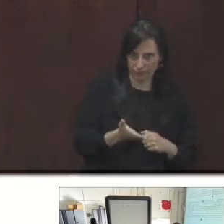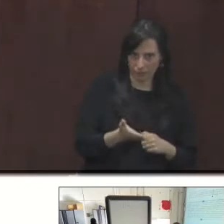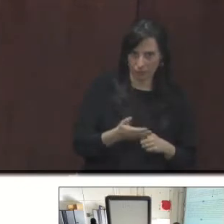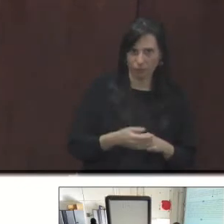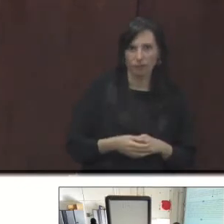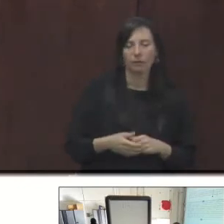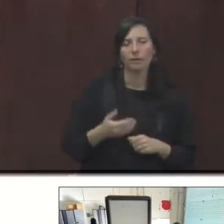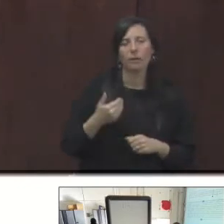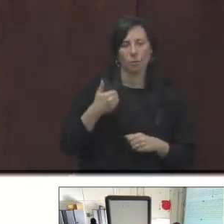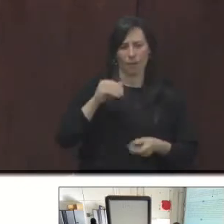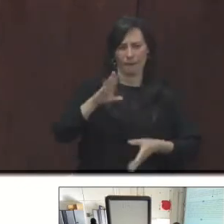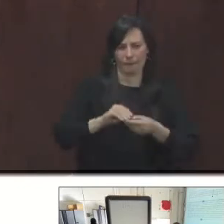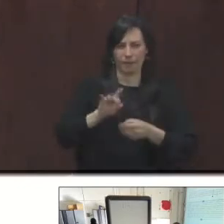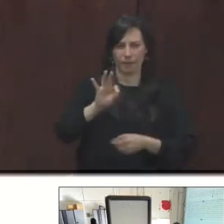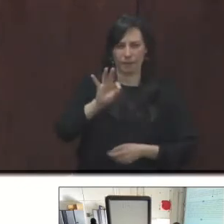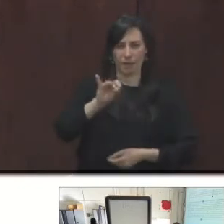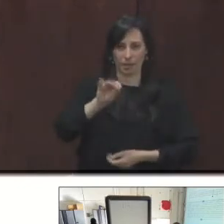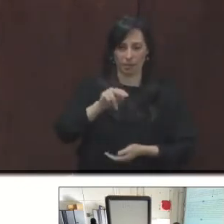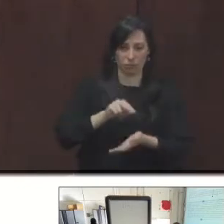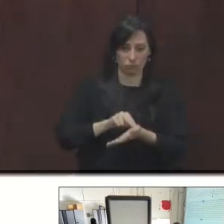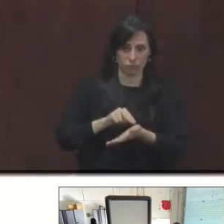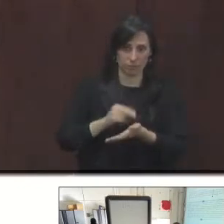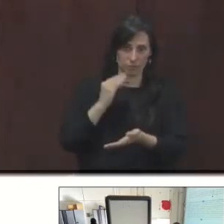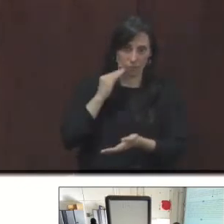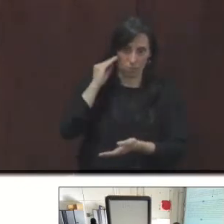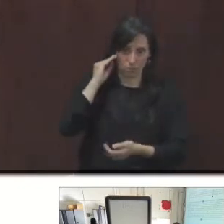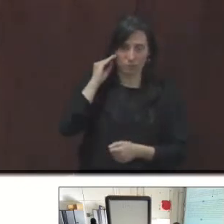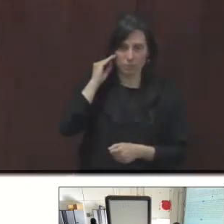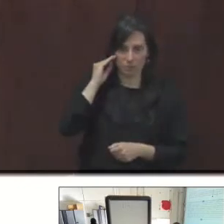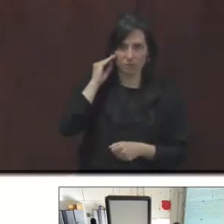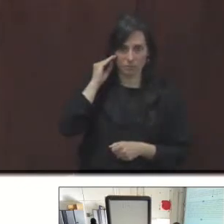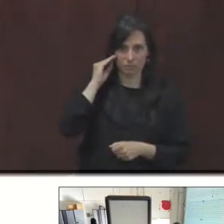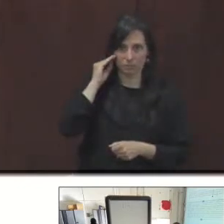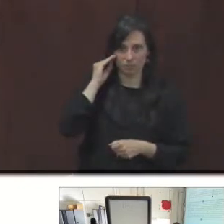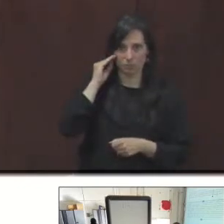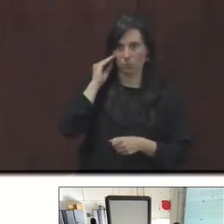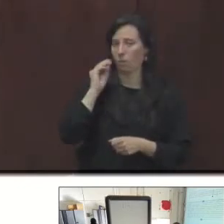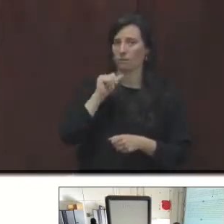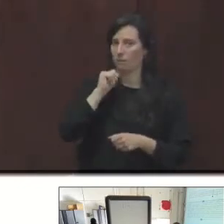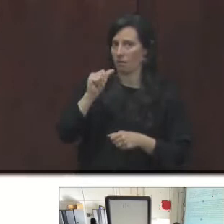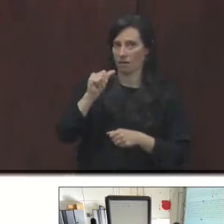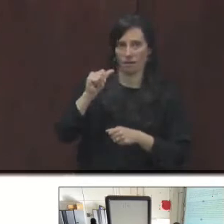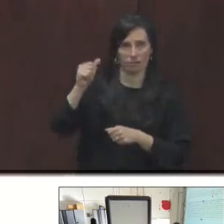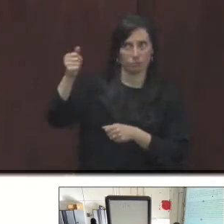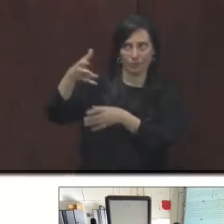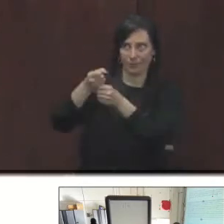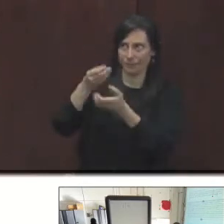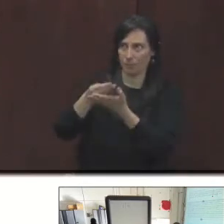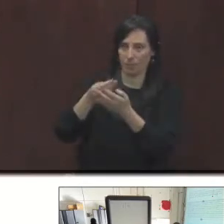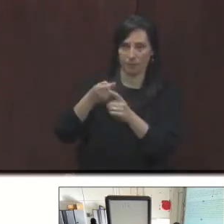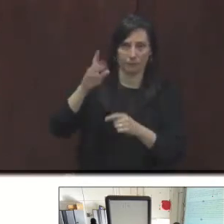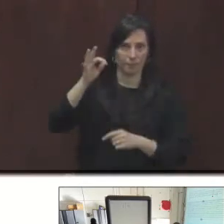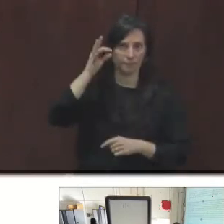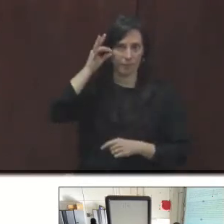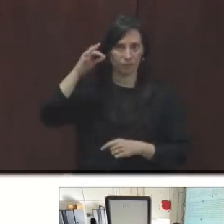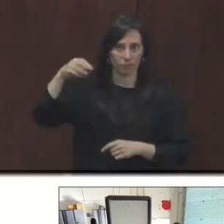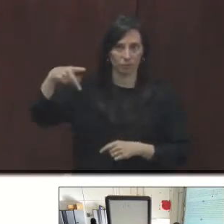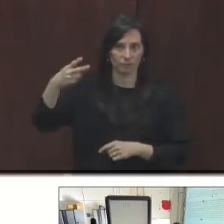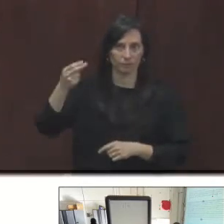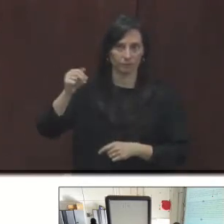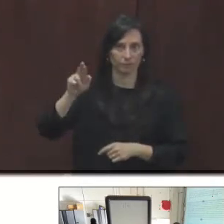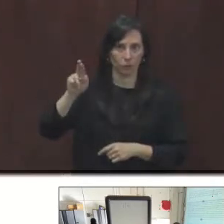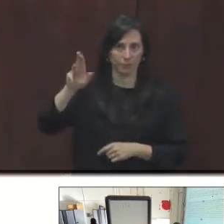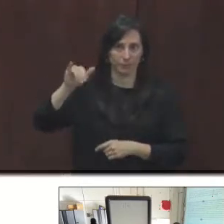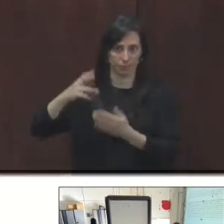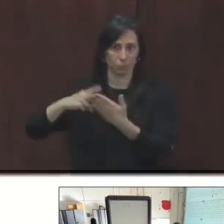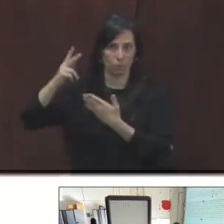90 facilities in Buncombe County that are not covered by the federal pharmacy program, which fall that charge to public health,